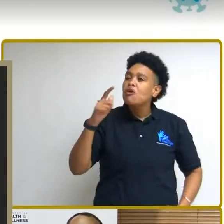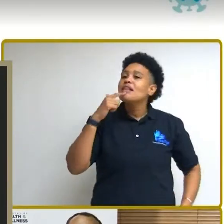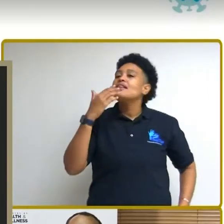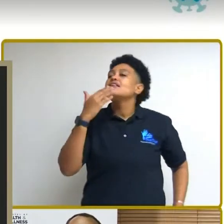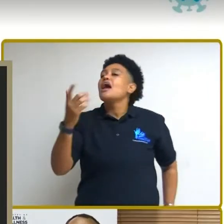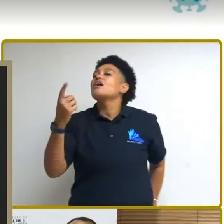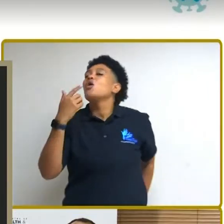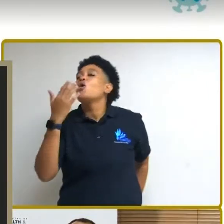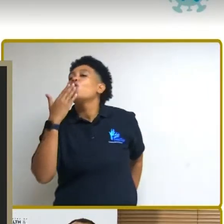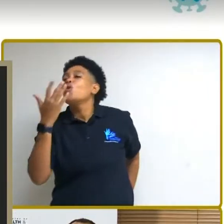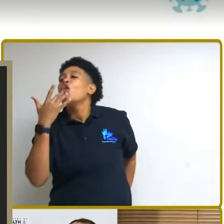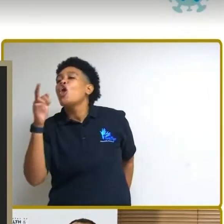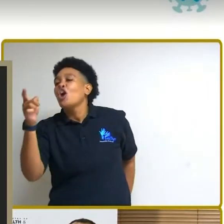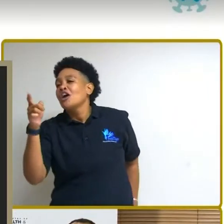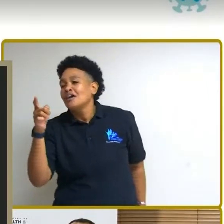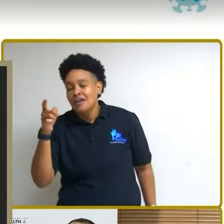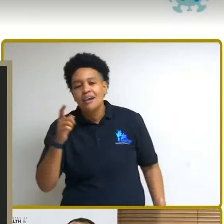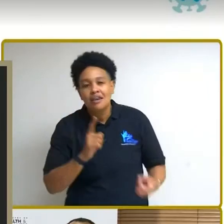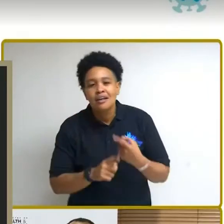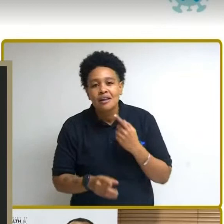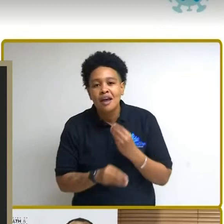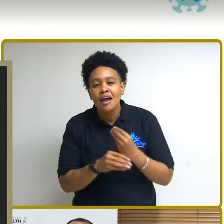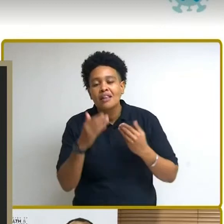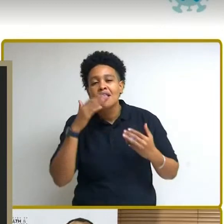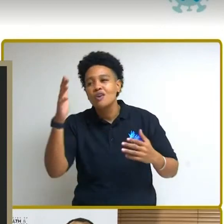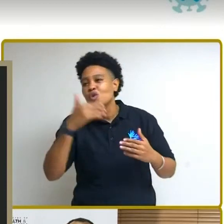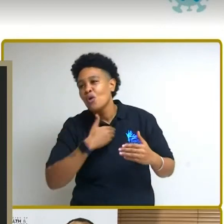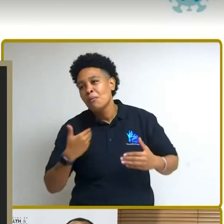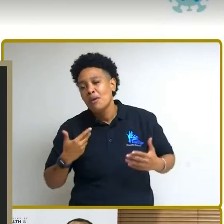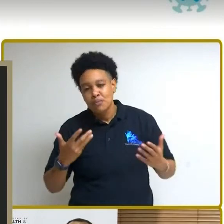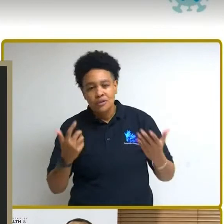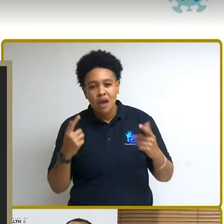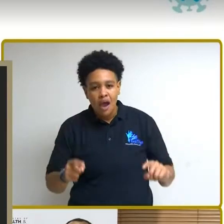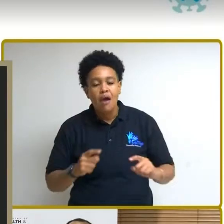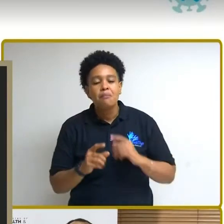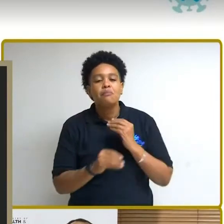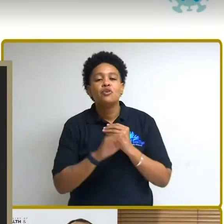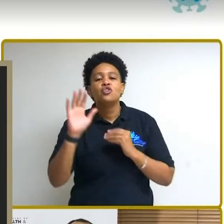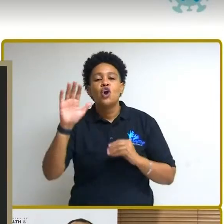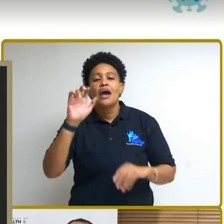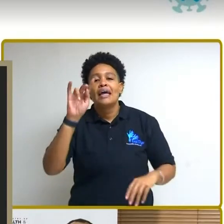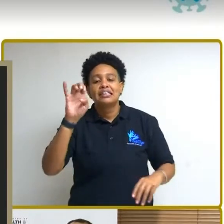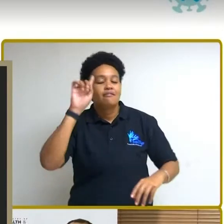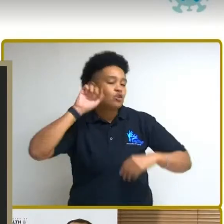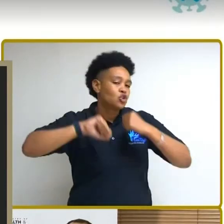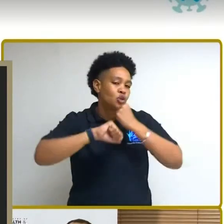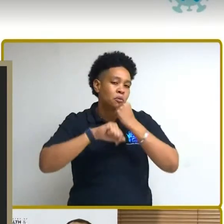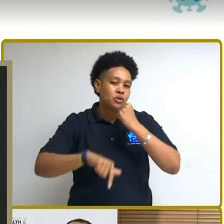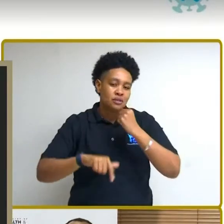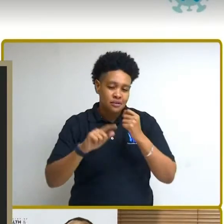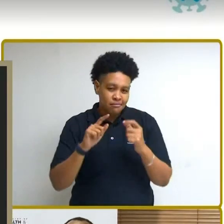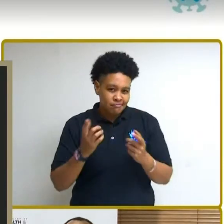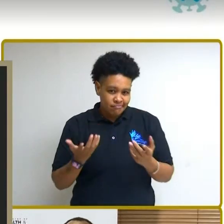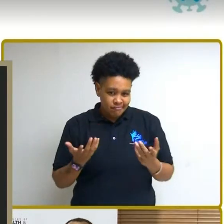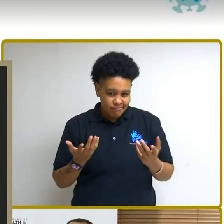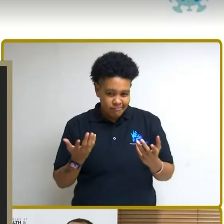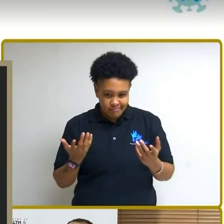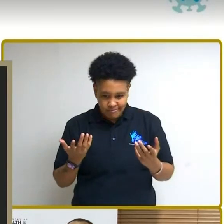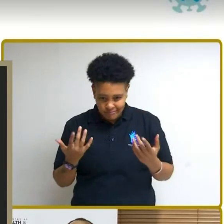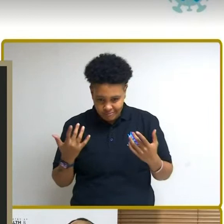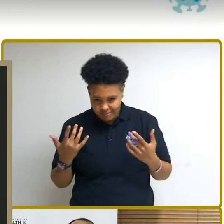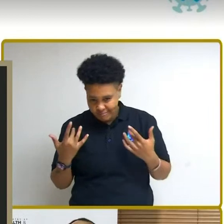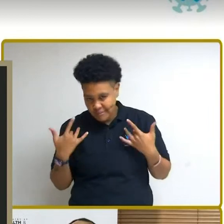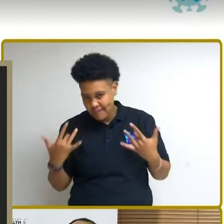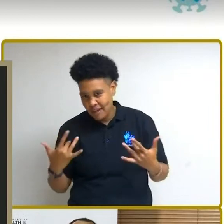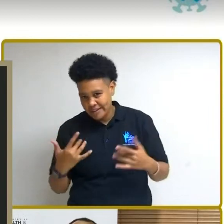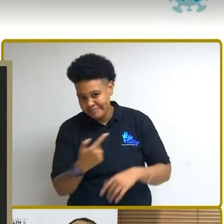and good luck to you, and thanks to your members and your executive for supporting this initiative. Looking forward over the next